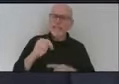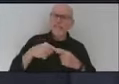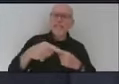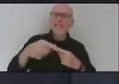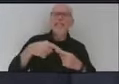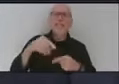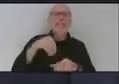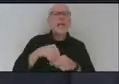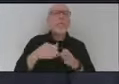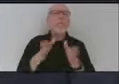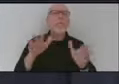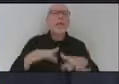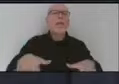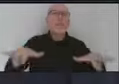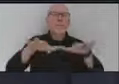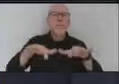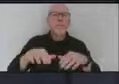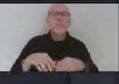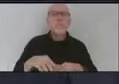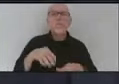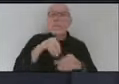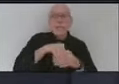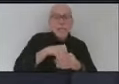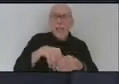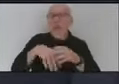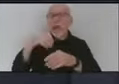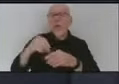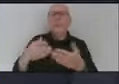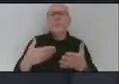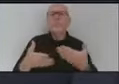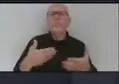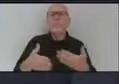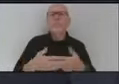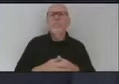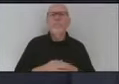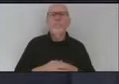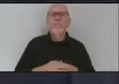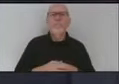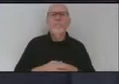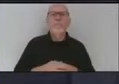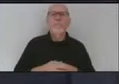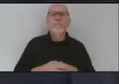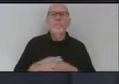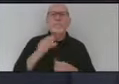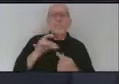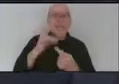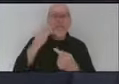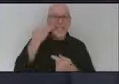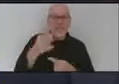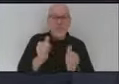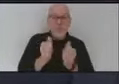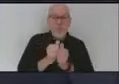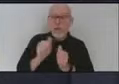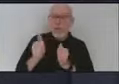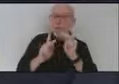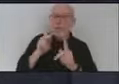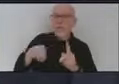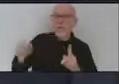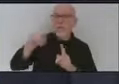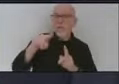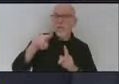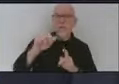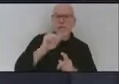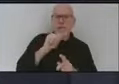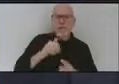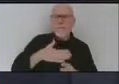spaces, whether inside or outside, and especially when you are with others who are not members of